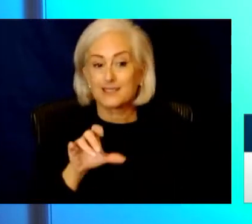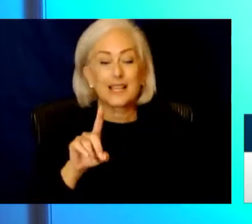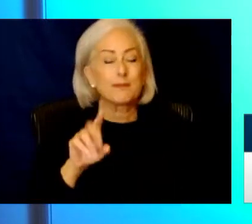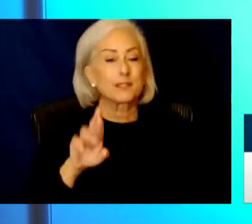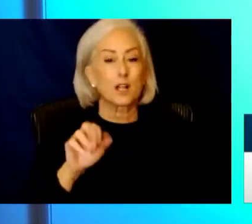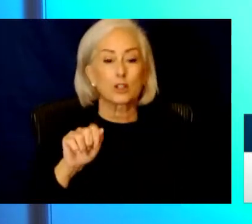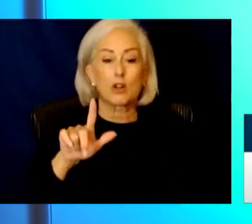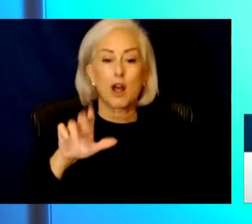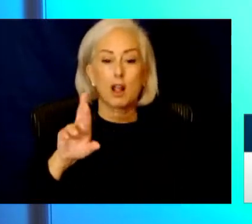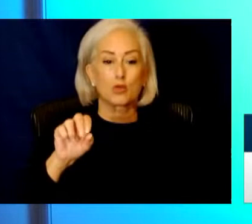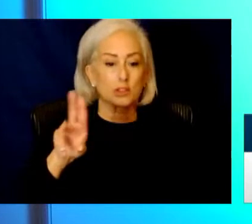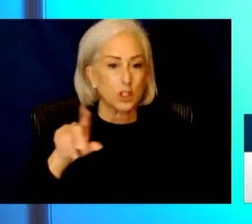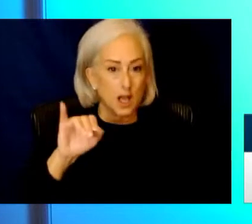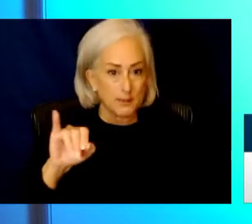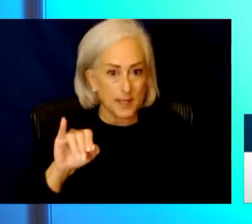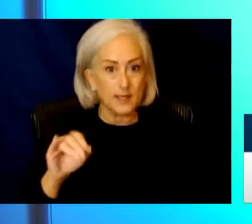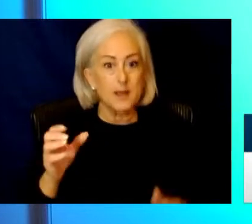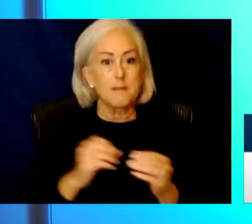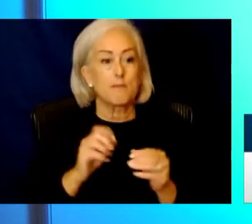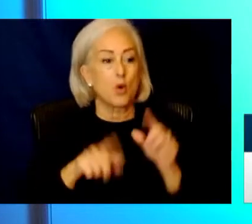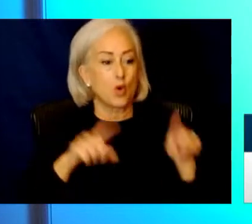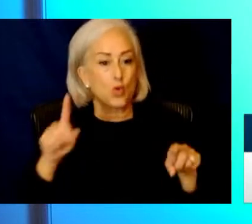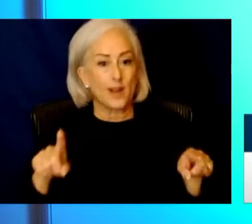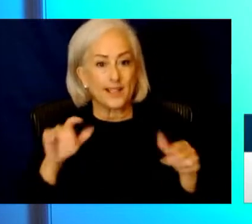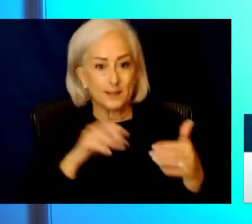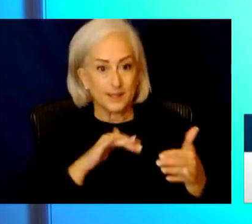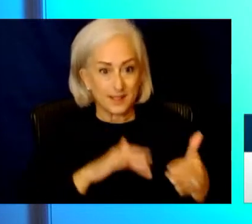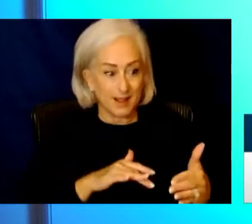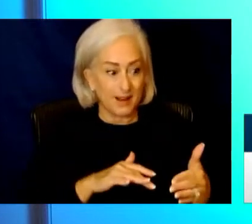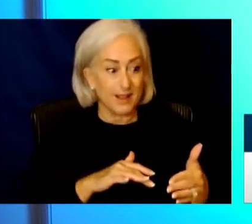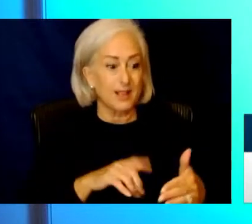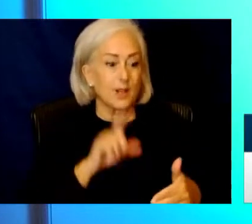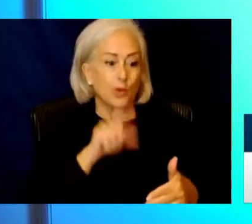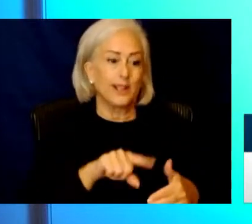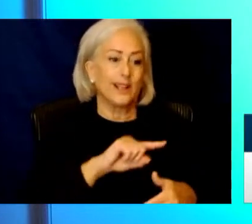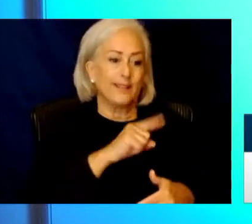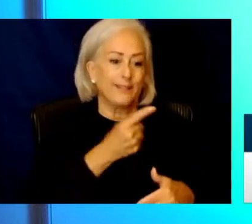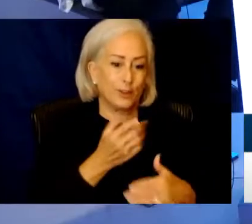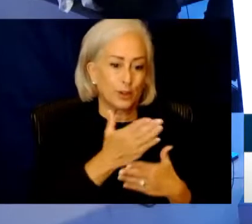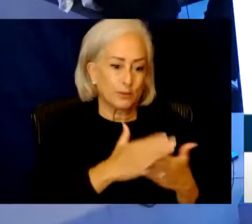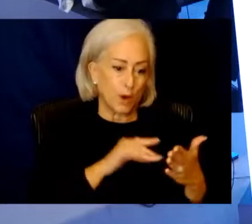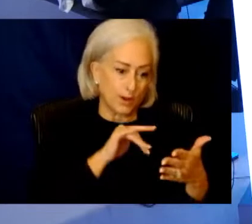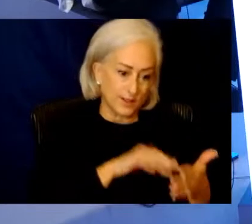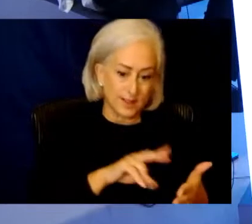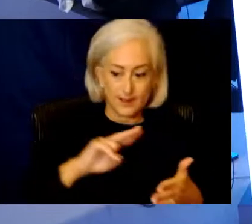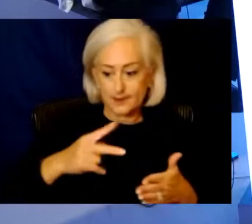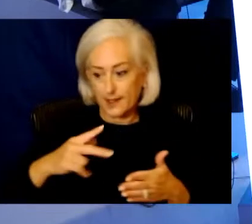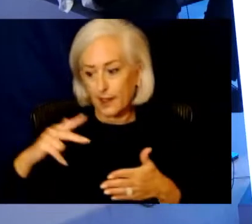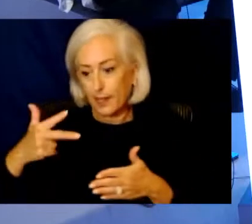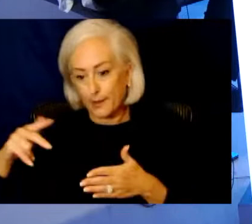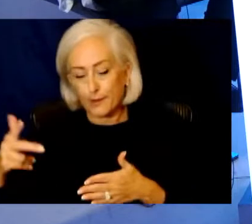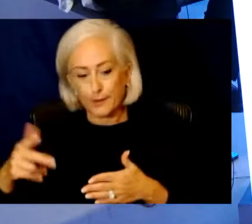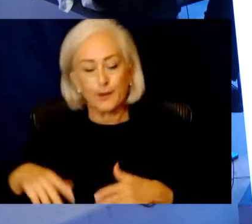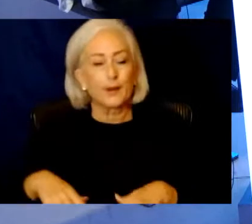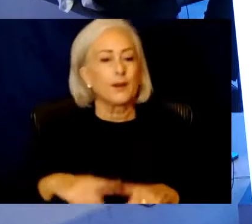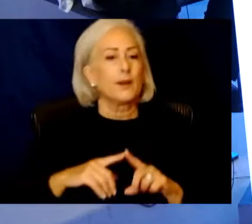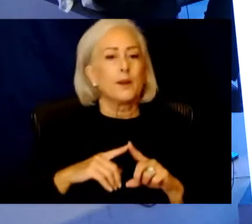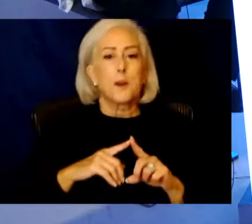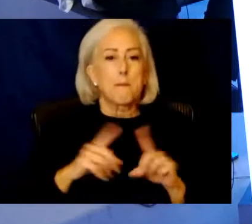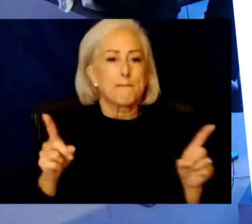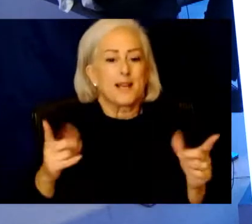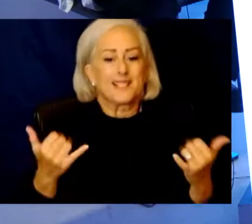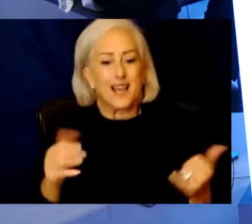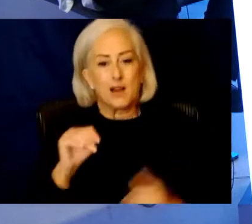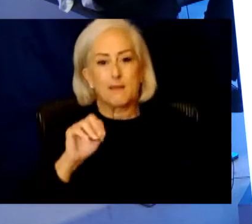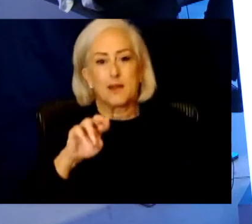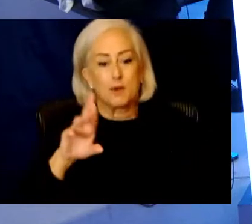need phase 1, phase 2. I mean, we're just in the beginning, so we have to start. So if somebody came in right now with an MMRD colon or rectal